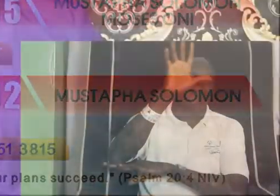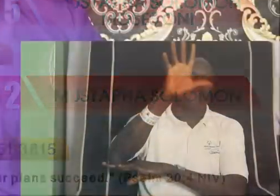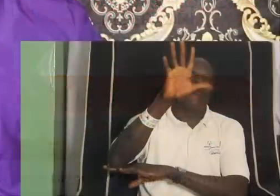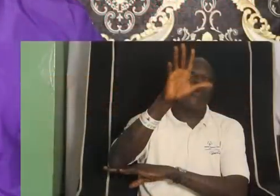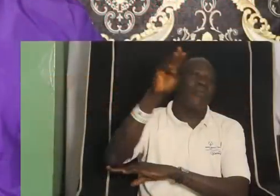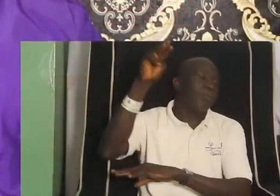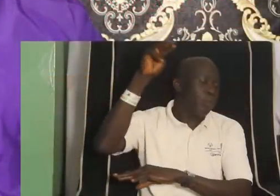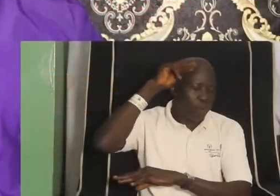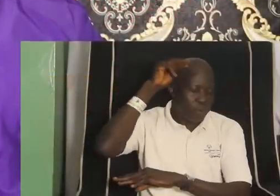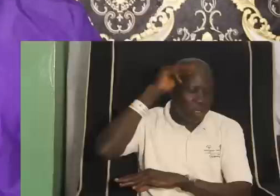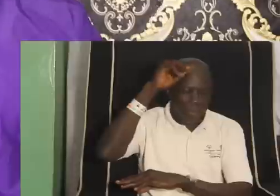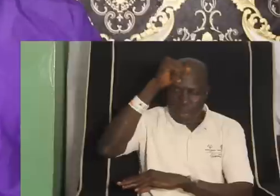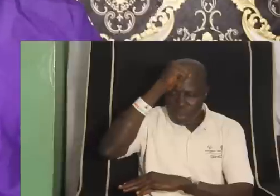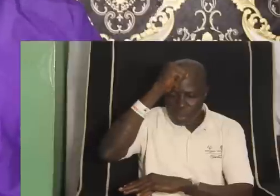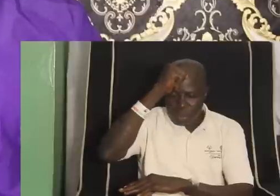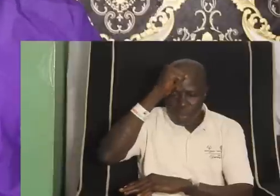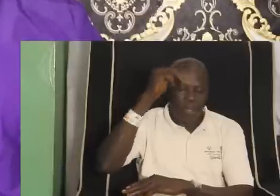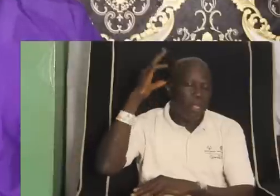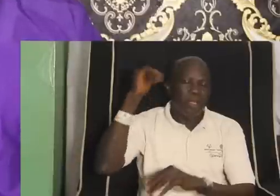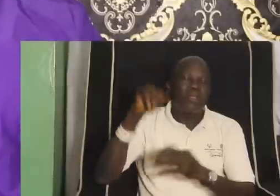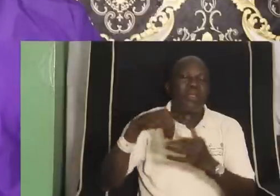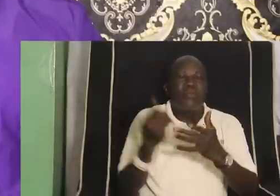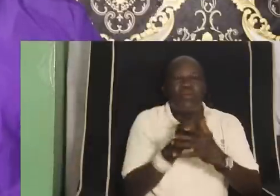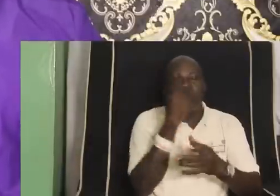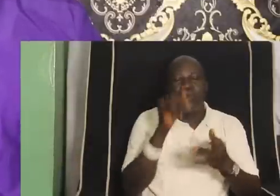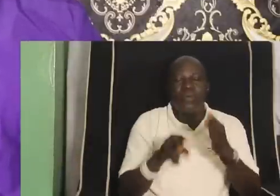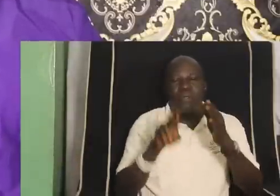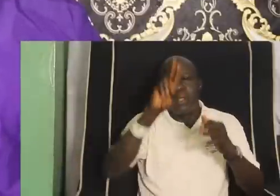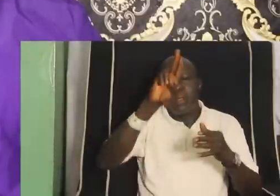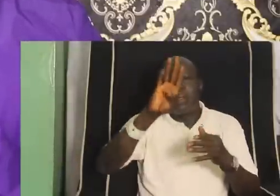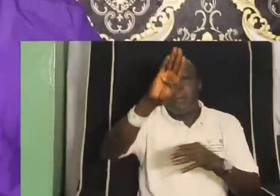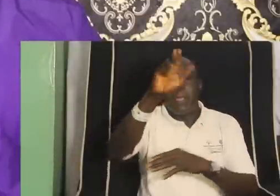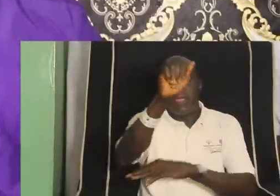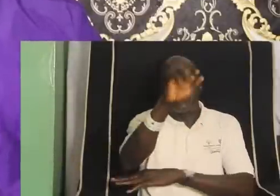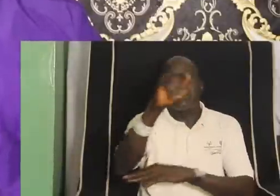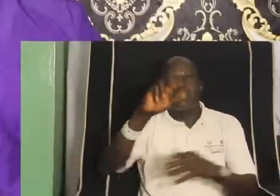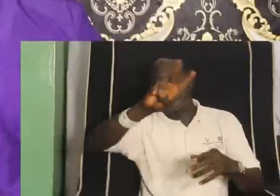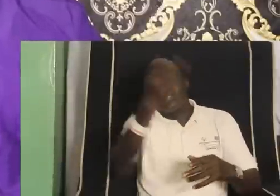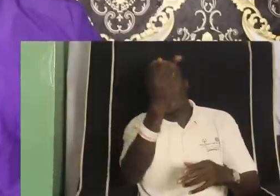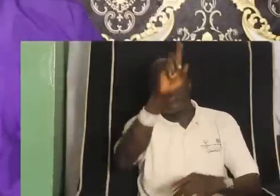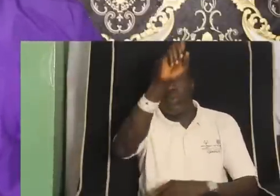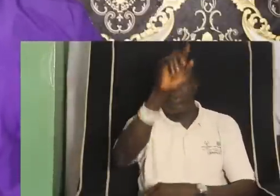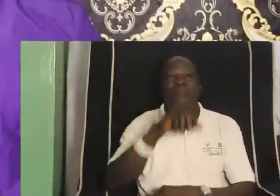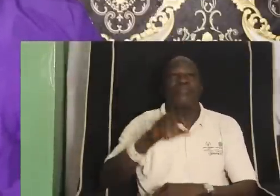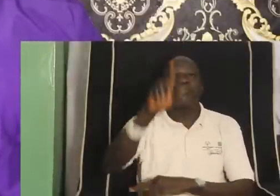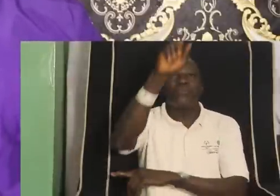30 32 67 02 85 Mustafa Solomon Moses Dumagbejade ni First Bank. Ekeji. Second one.